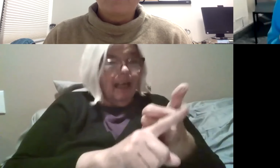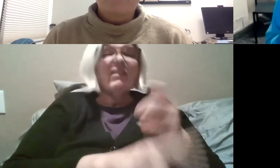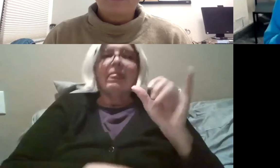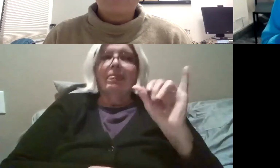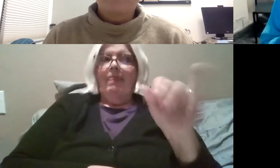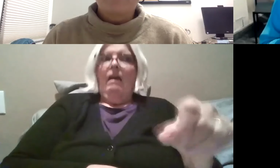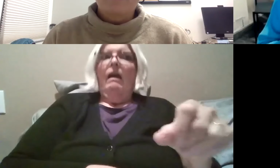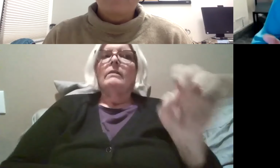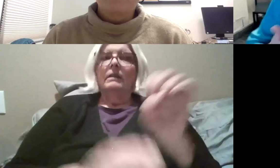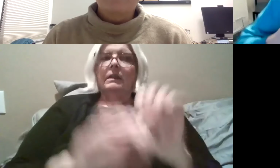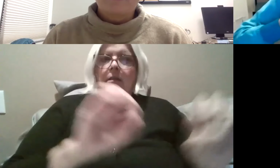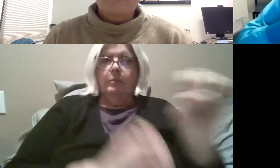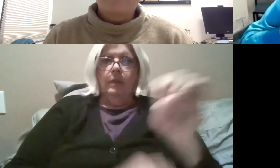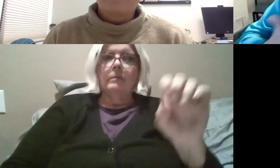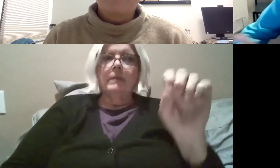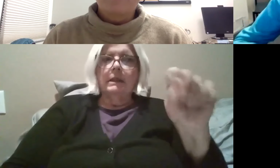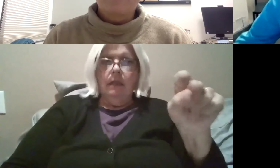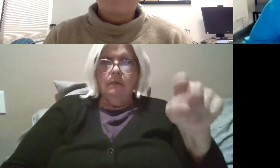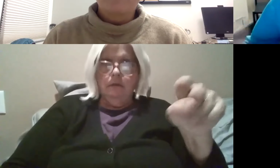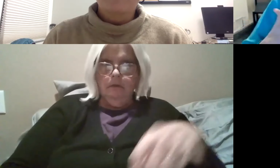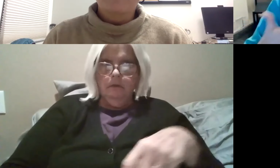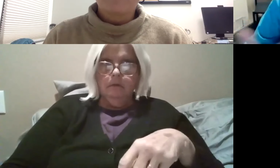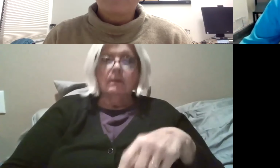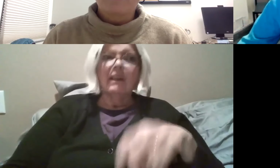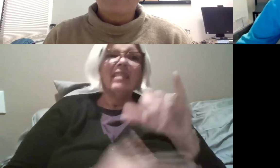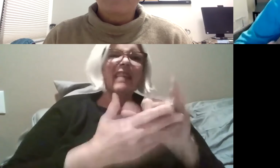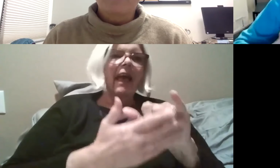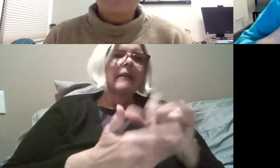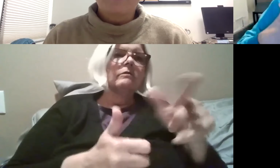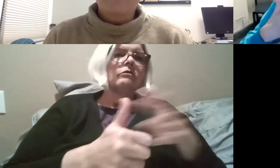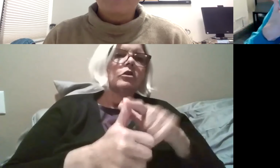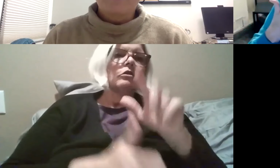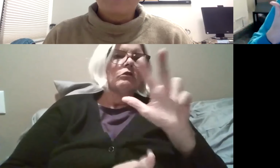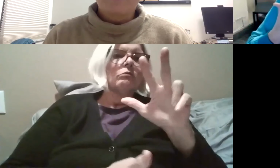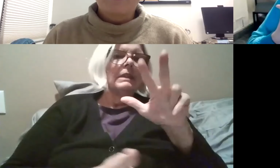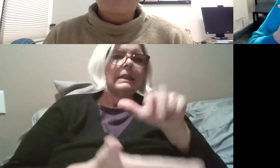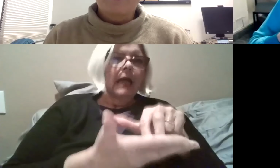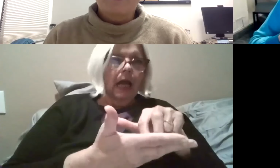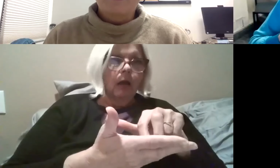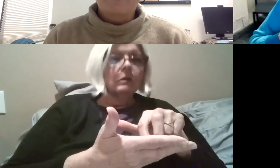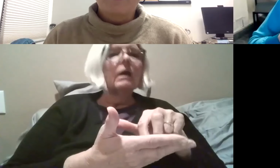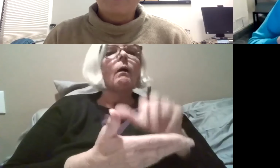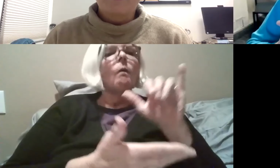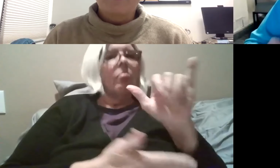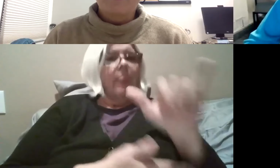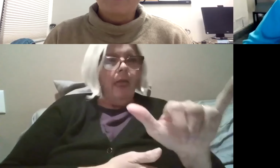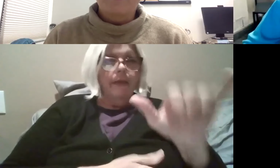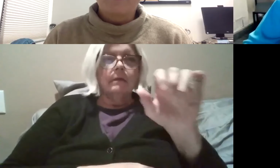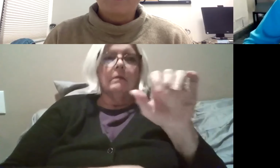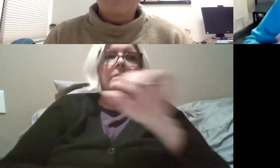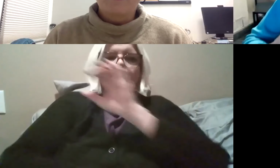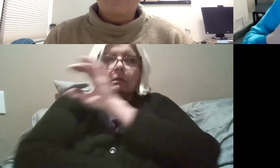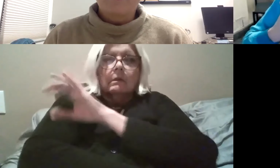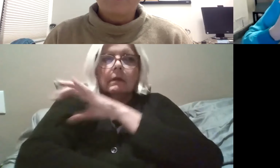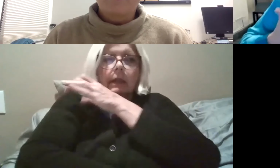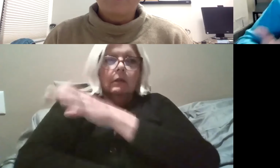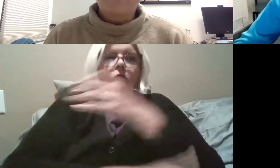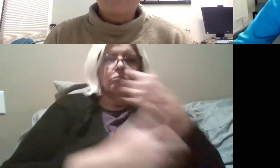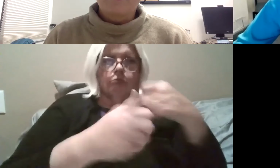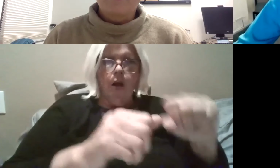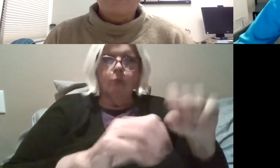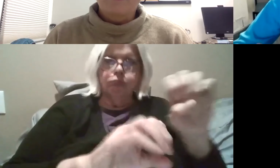trials, you know, went through this whole consent process. And I have to say that the folks involved in these clinical trials